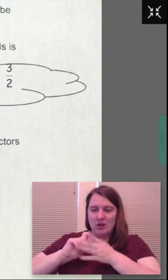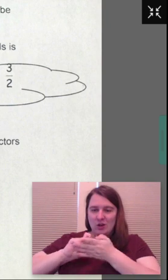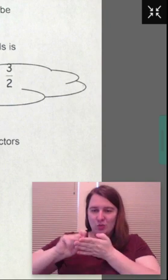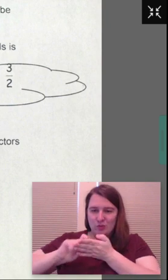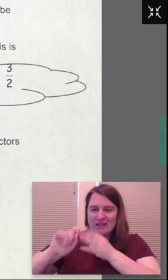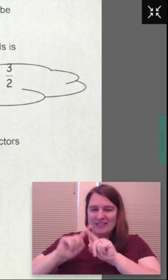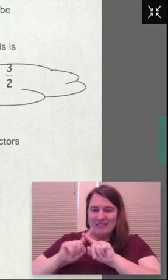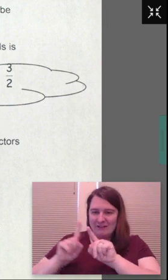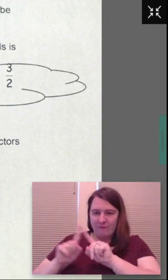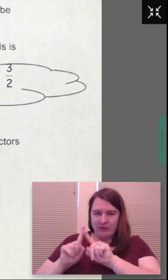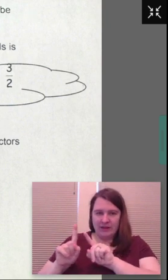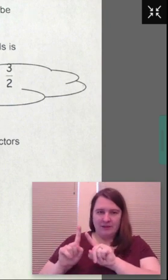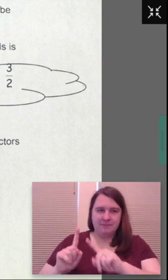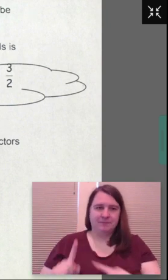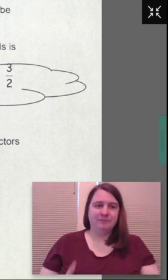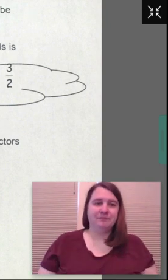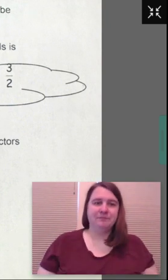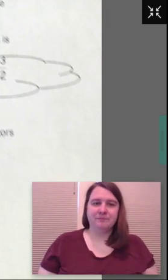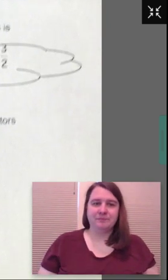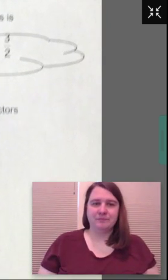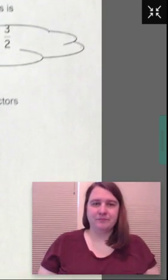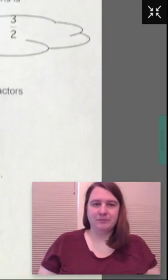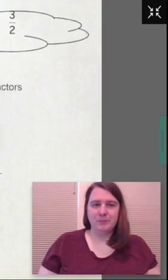just written differently.